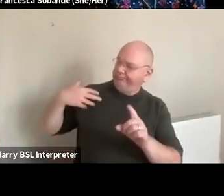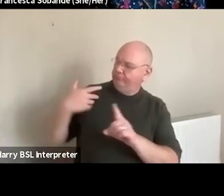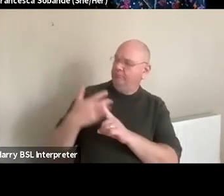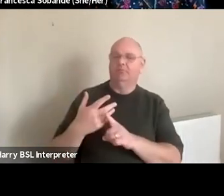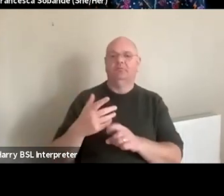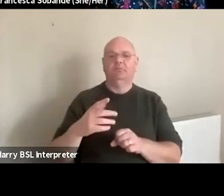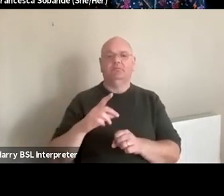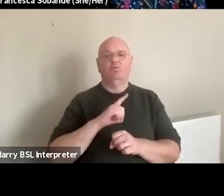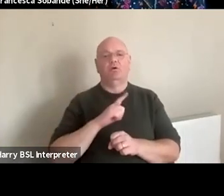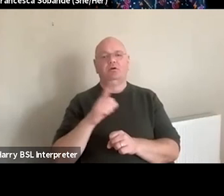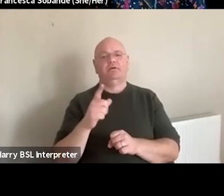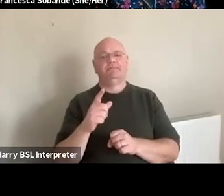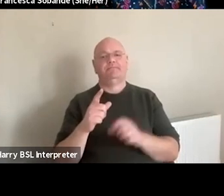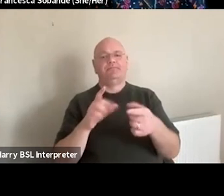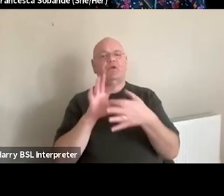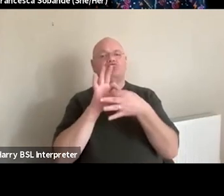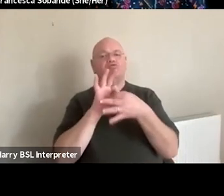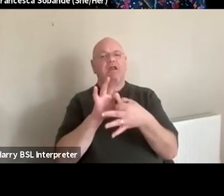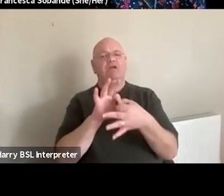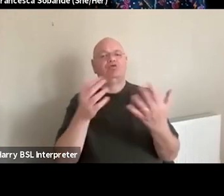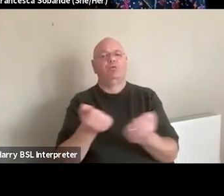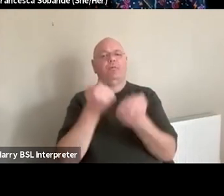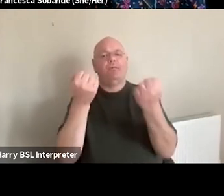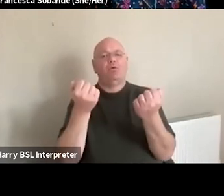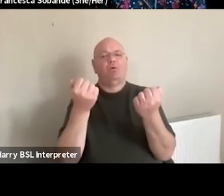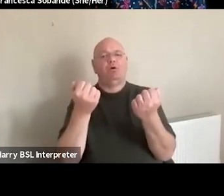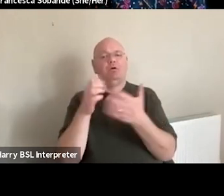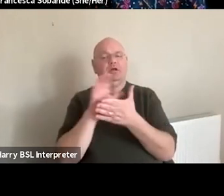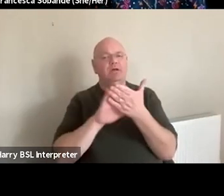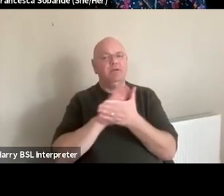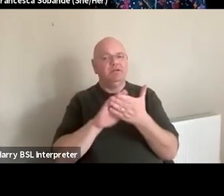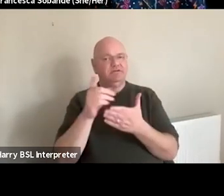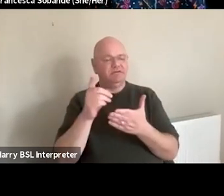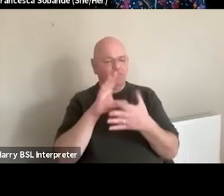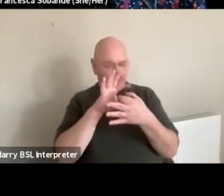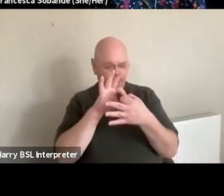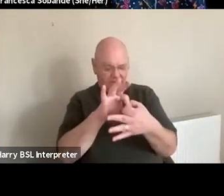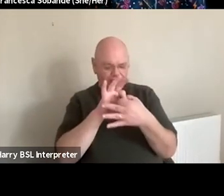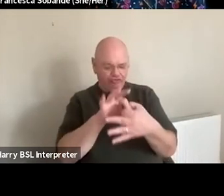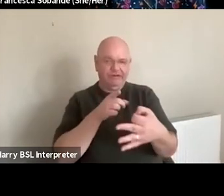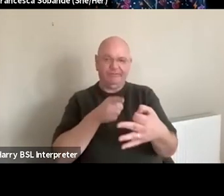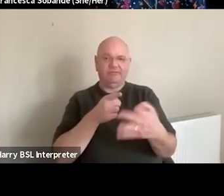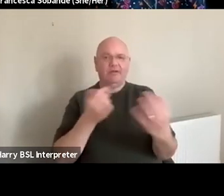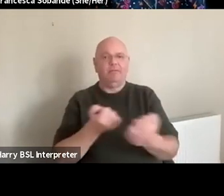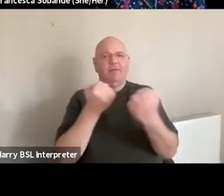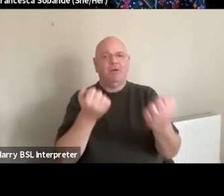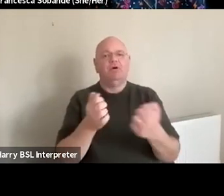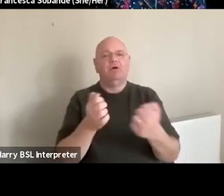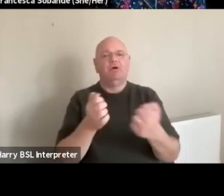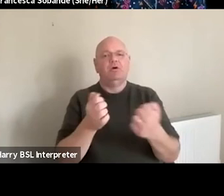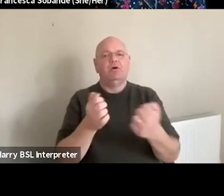individual, like power, the relational power therefore means it's a power of relationship. And, but I guess, I'm trying to answer the question,